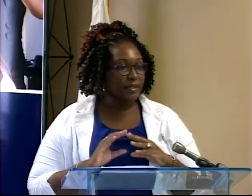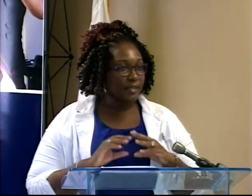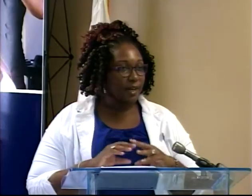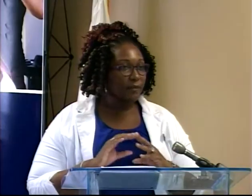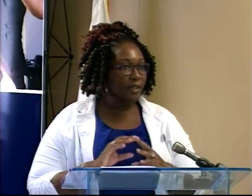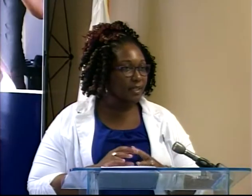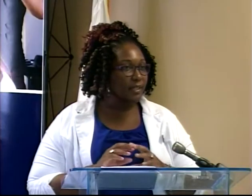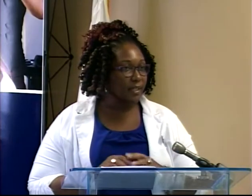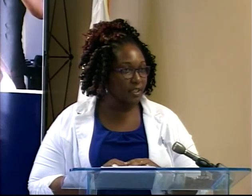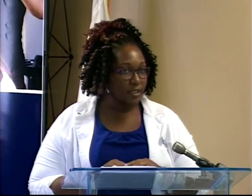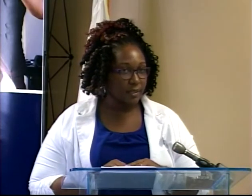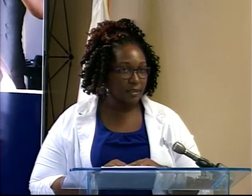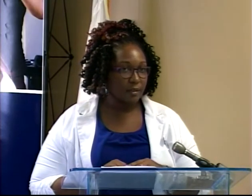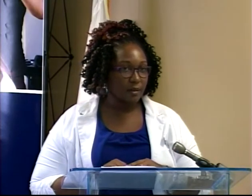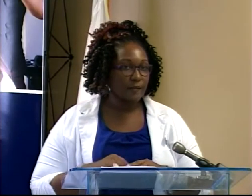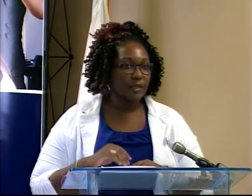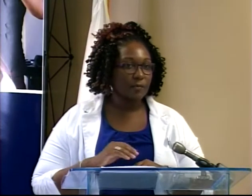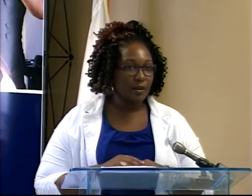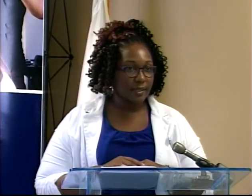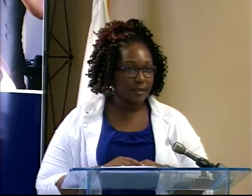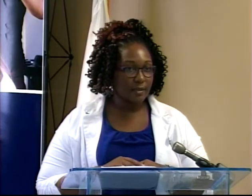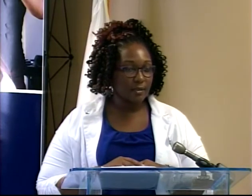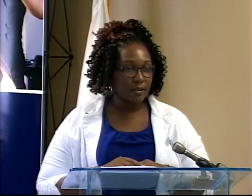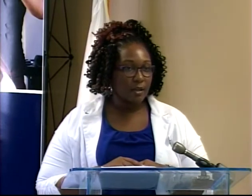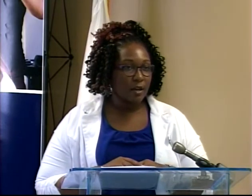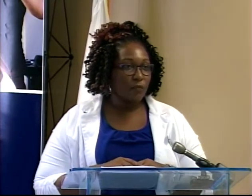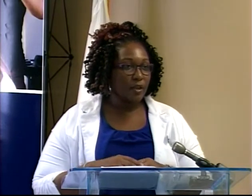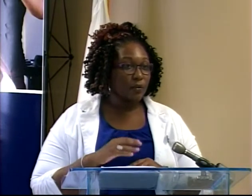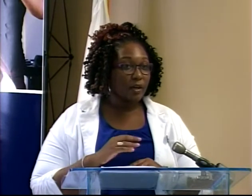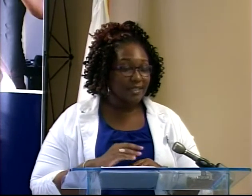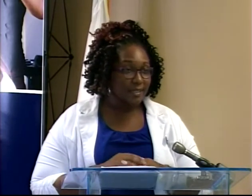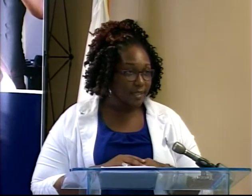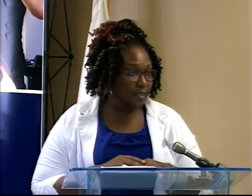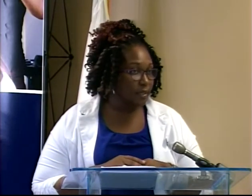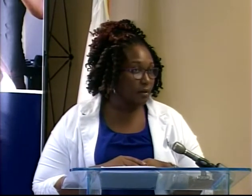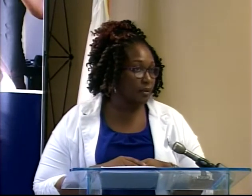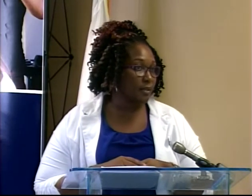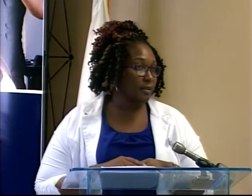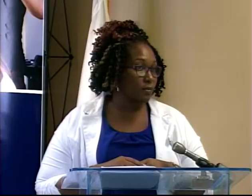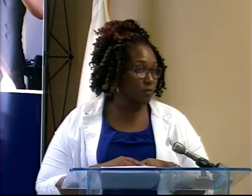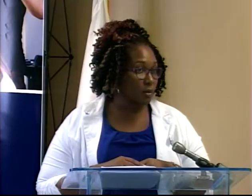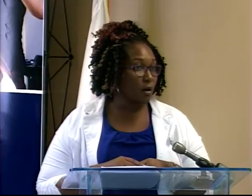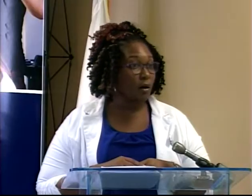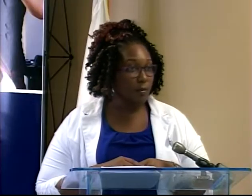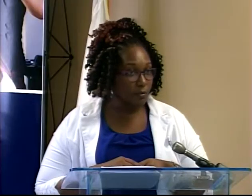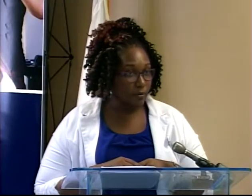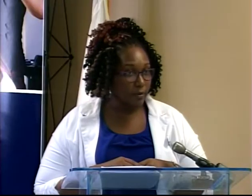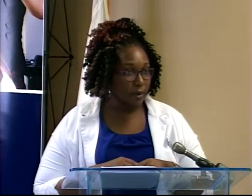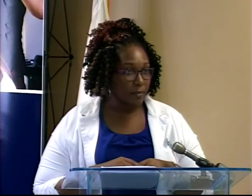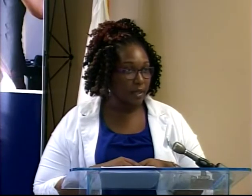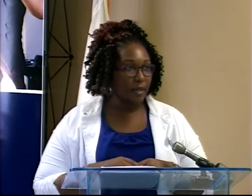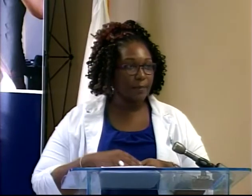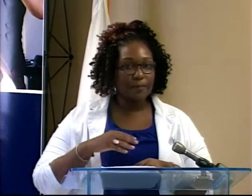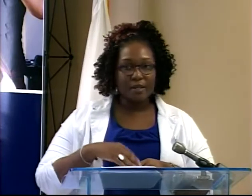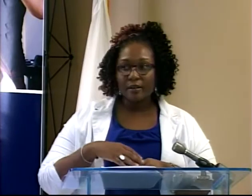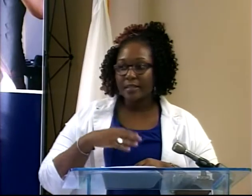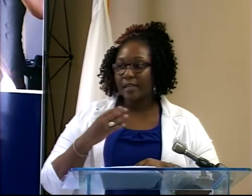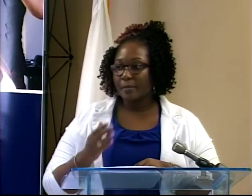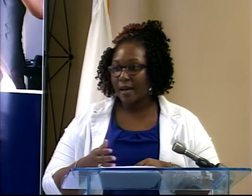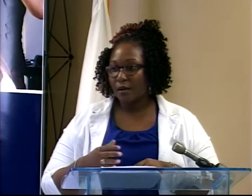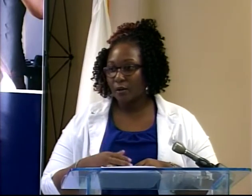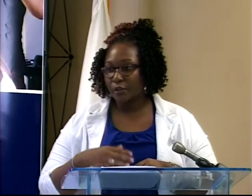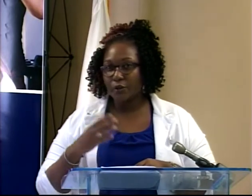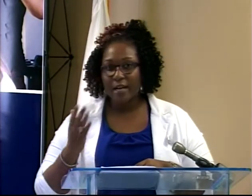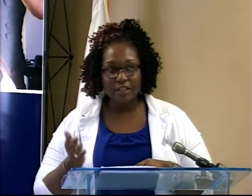There are several key stages of this process. When you are deciding on a school or a program, it bears